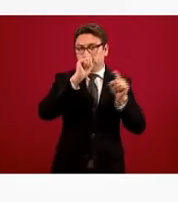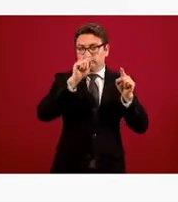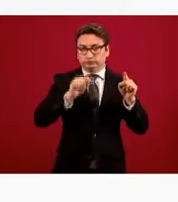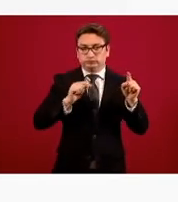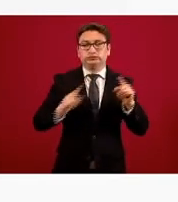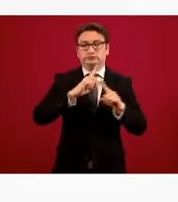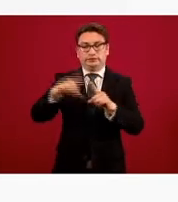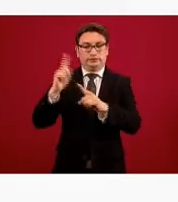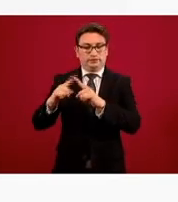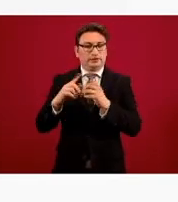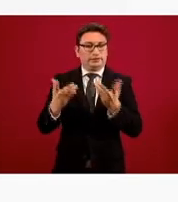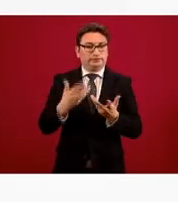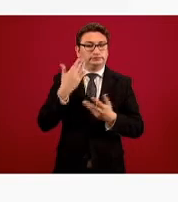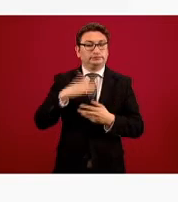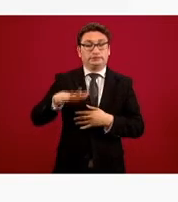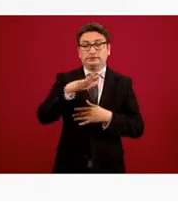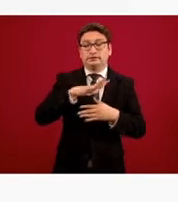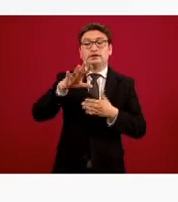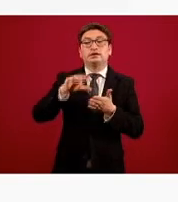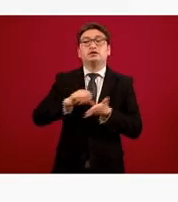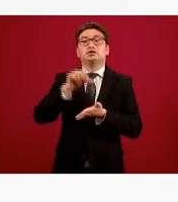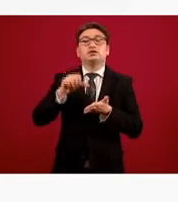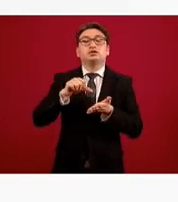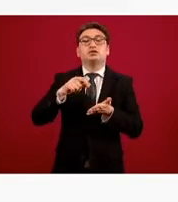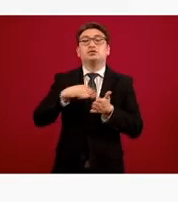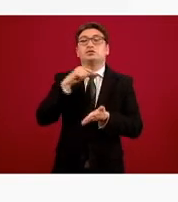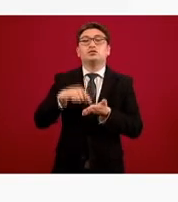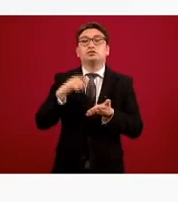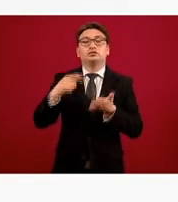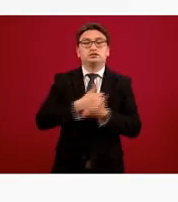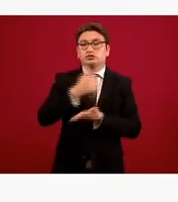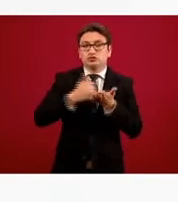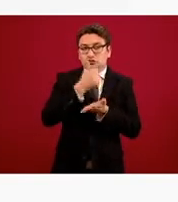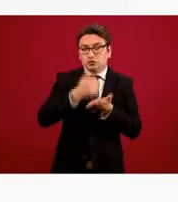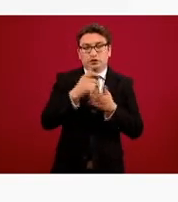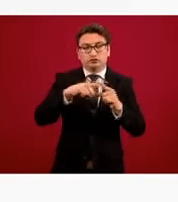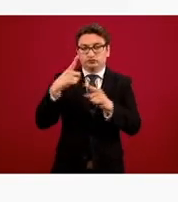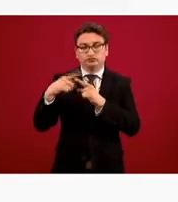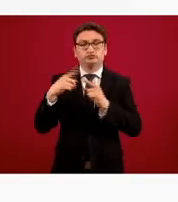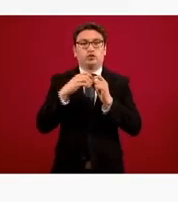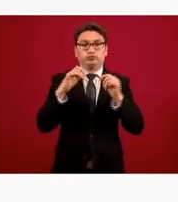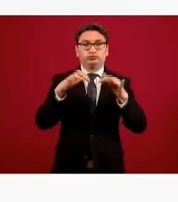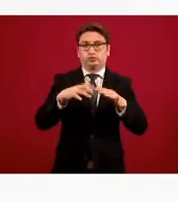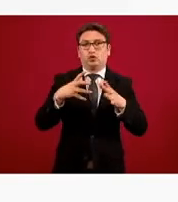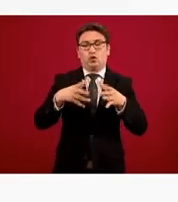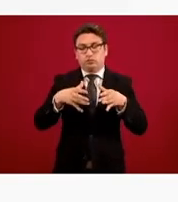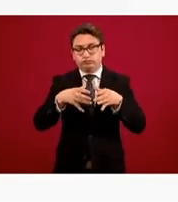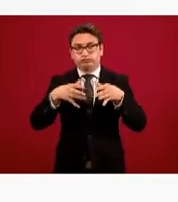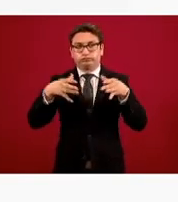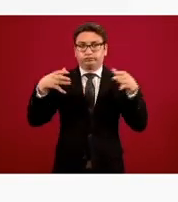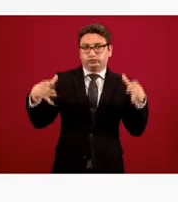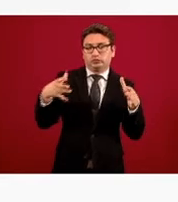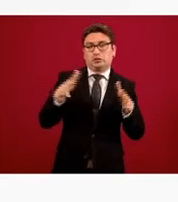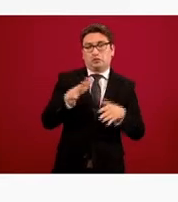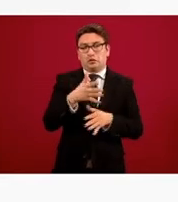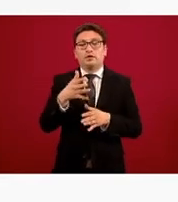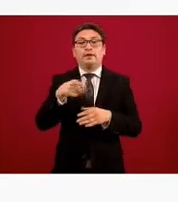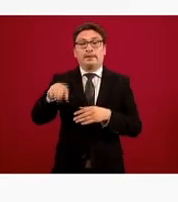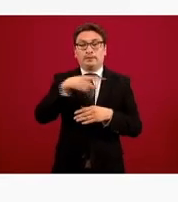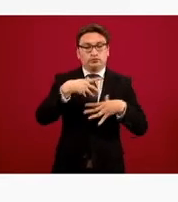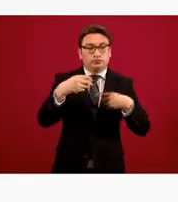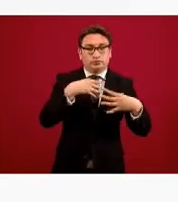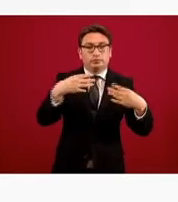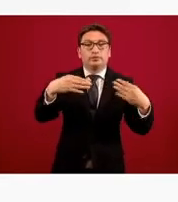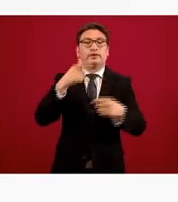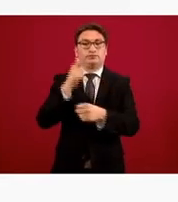49,570 cases, and we can look at the distribution per state. We have areas that have higher